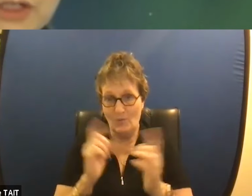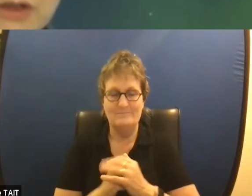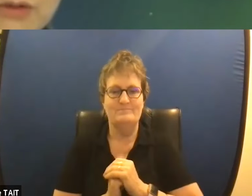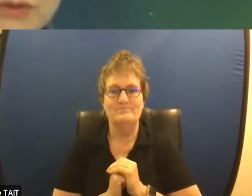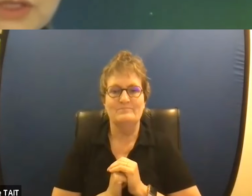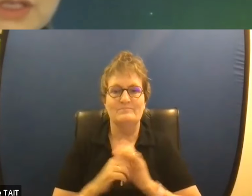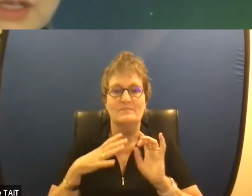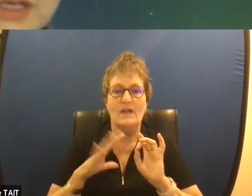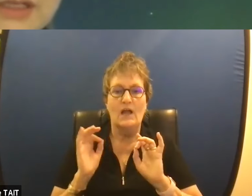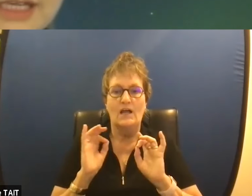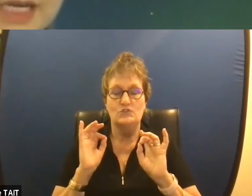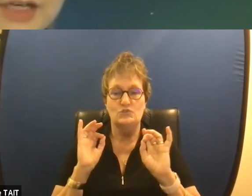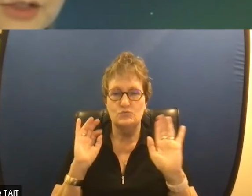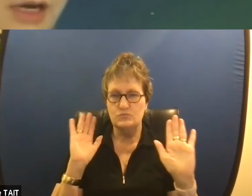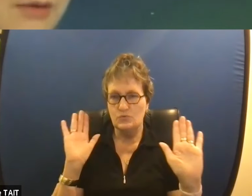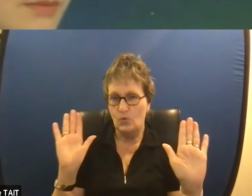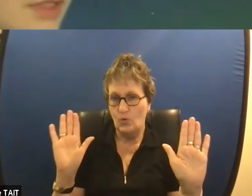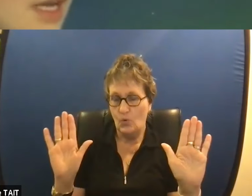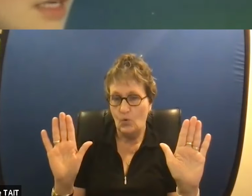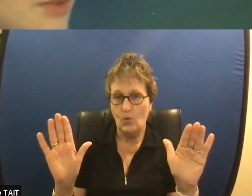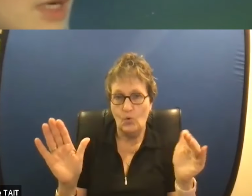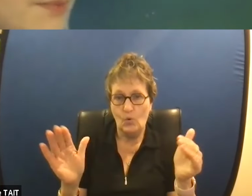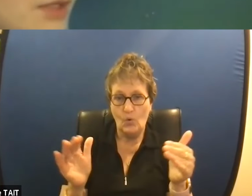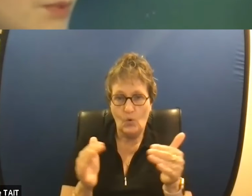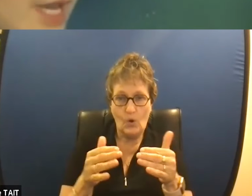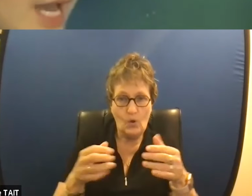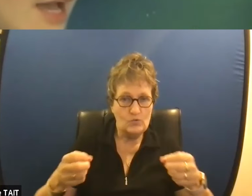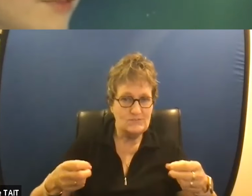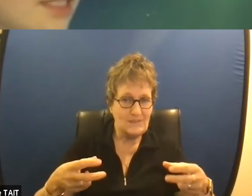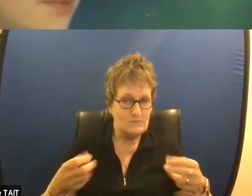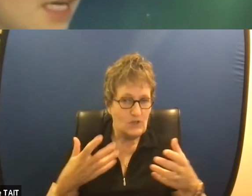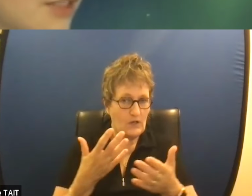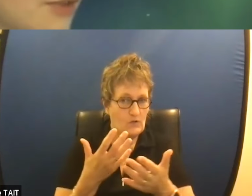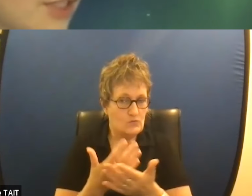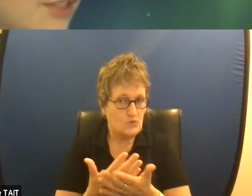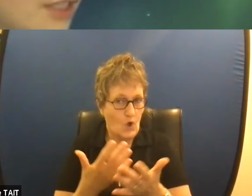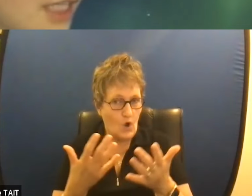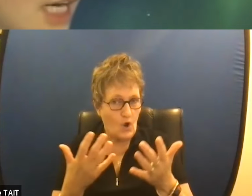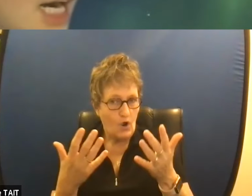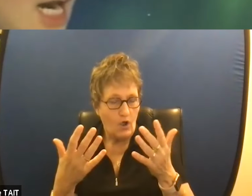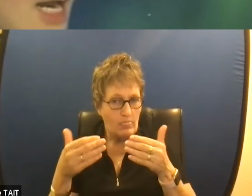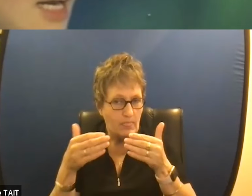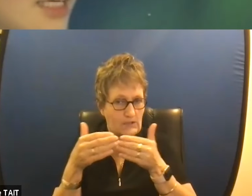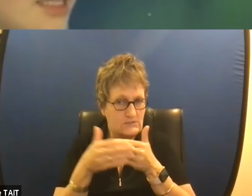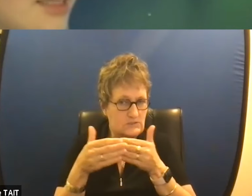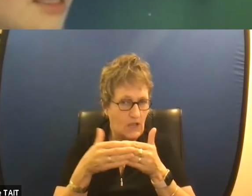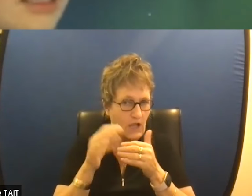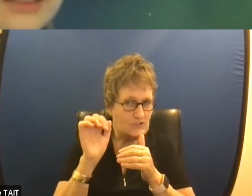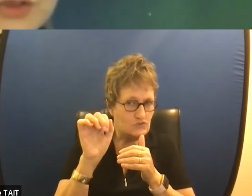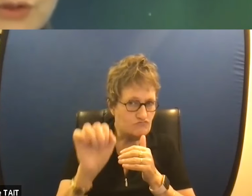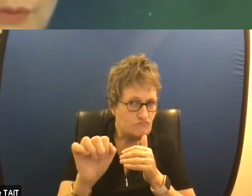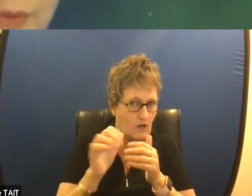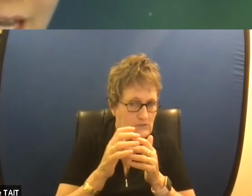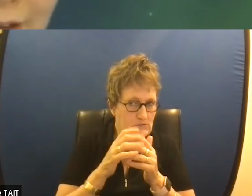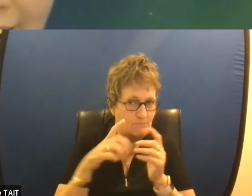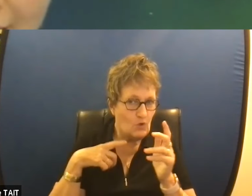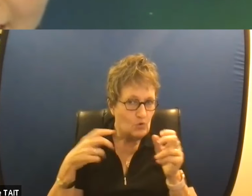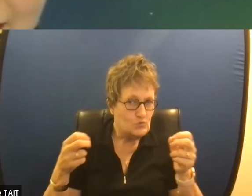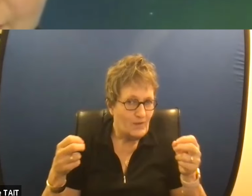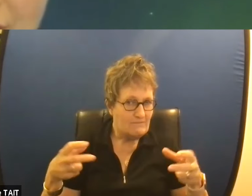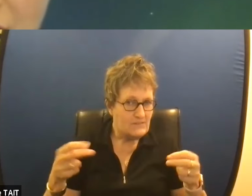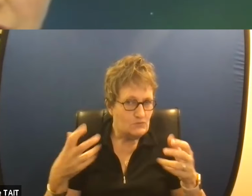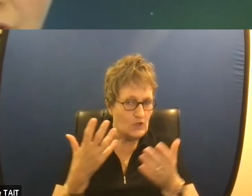should close the subtitle on slides, right? Because we have the subtitle here in the Zoom.